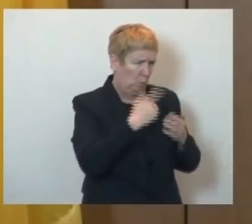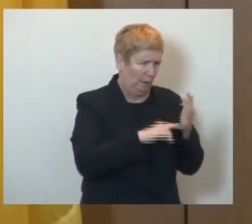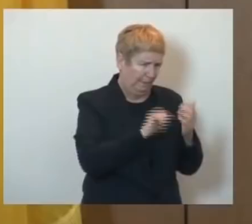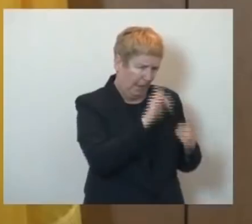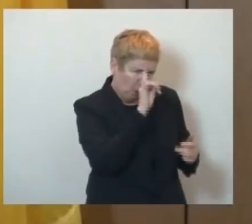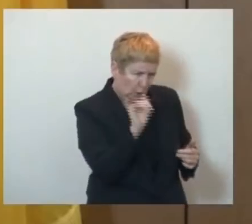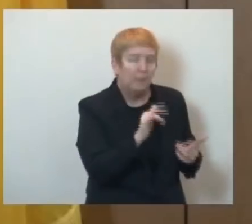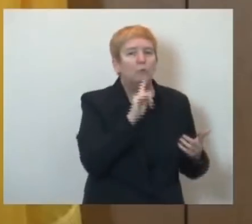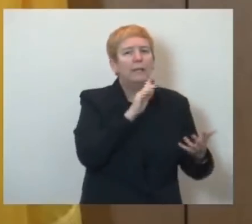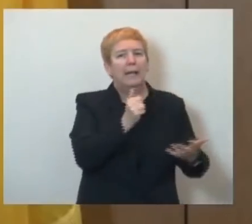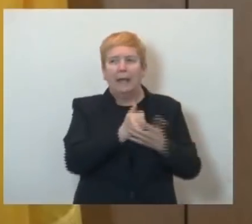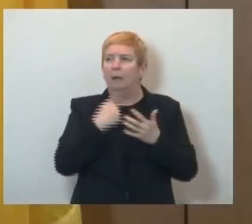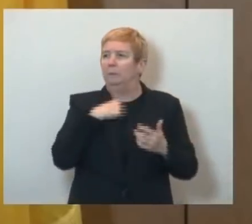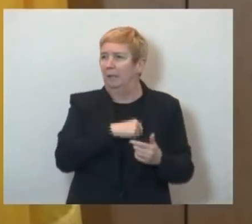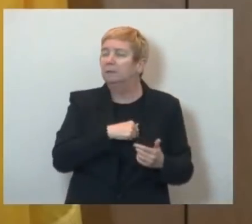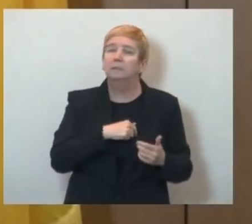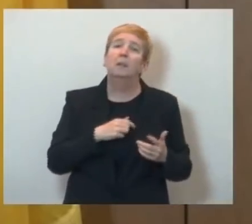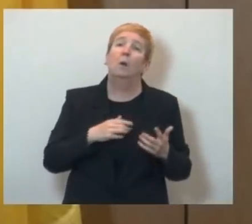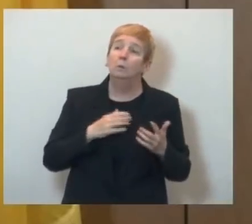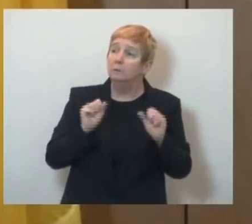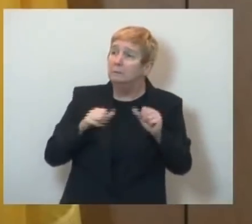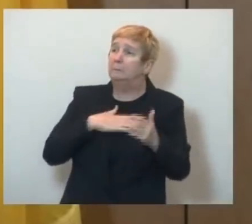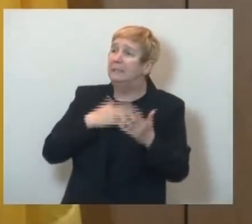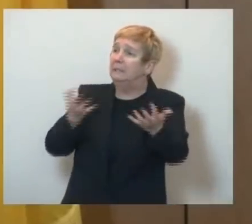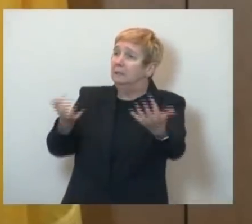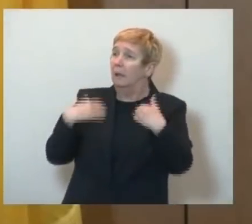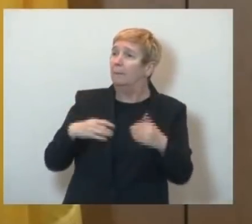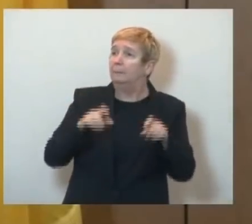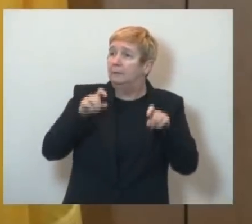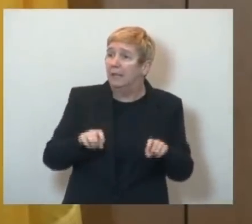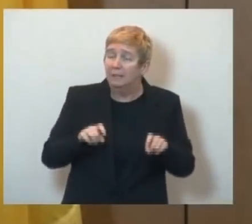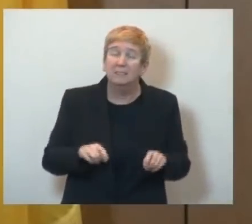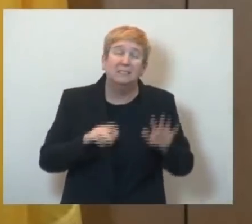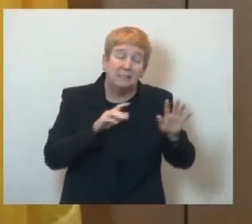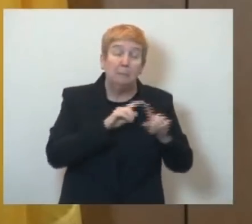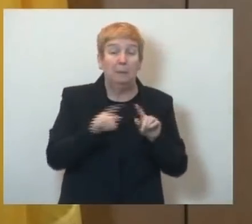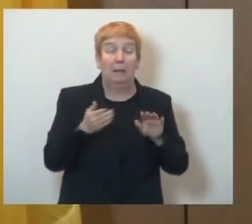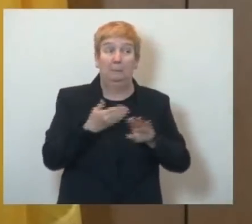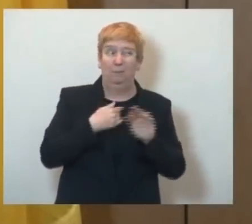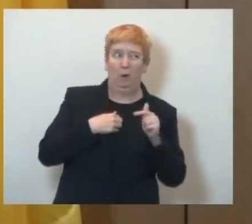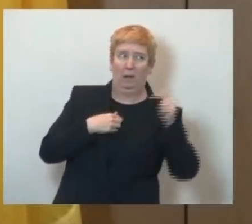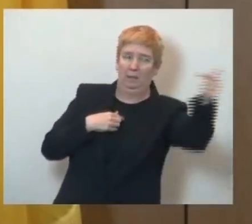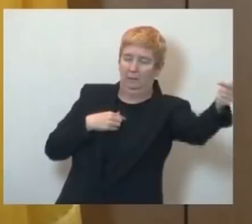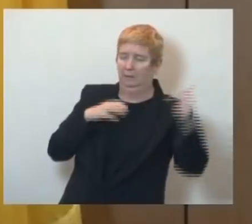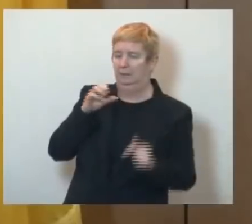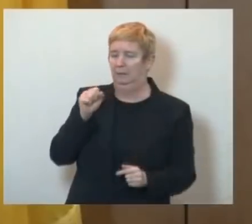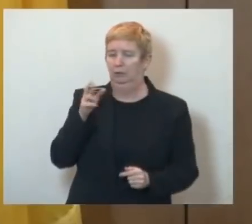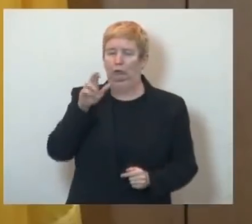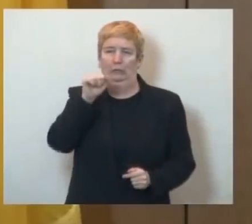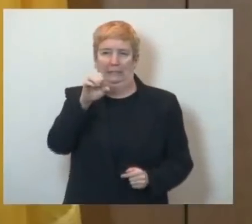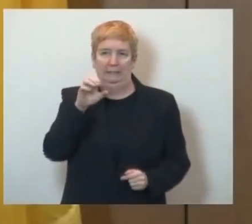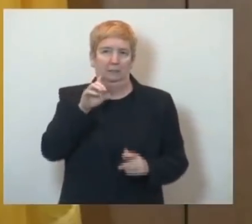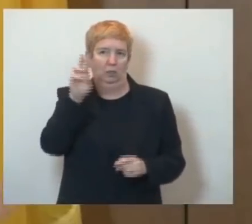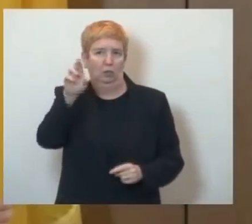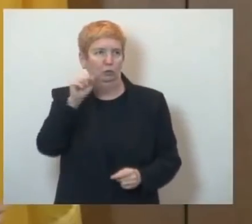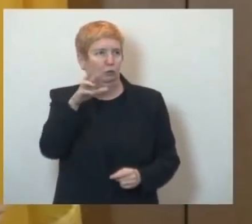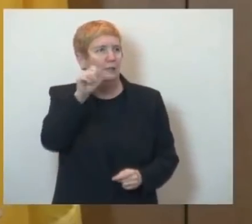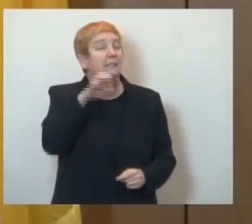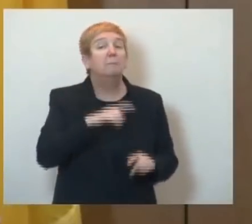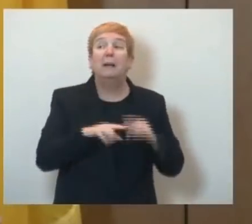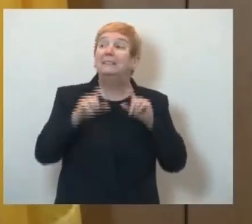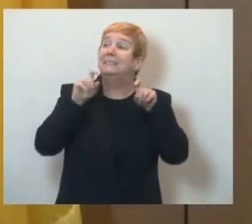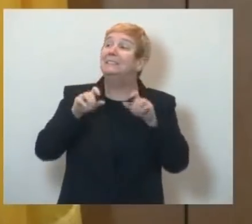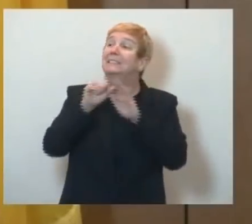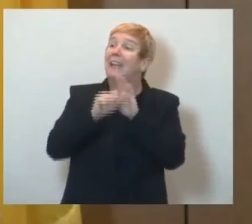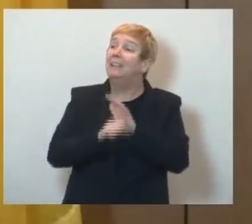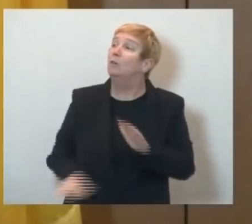say, please come get tested. And before I go to Dr. Grace really quick, states are beginning to advertise all over the